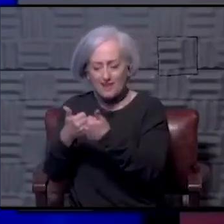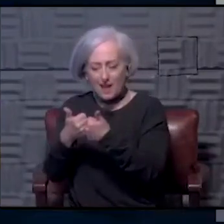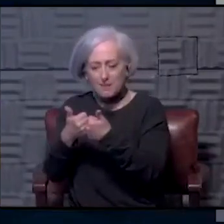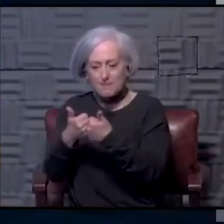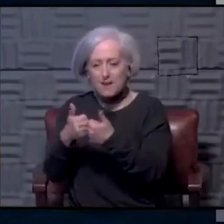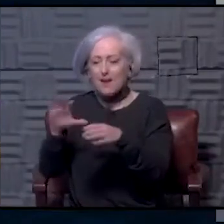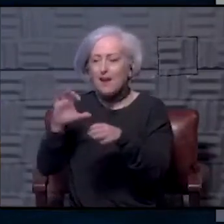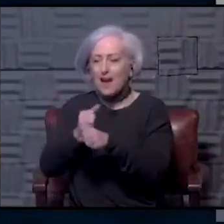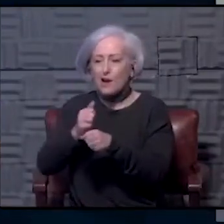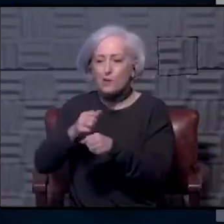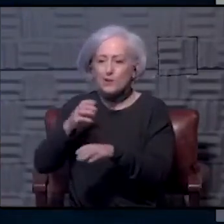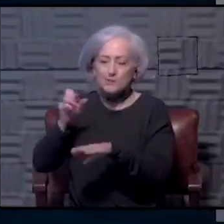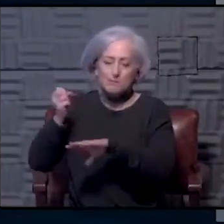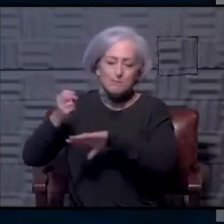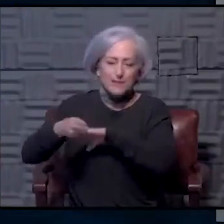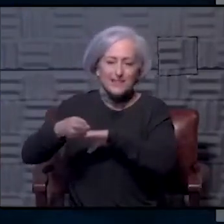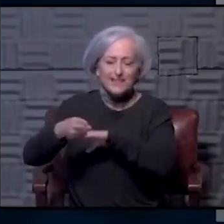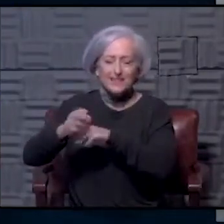pandemic.